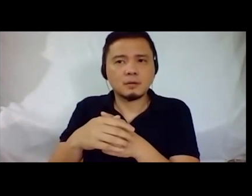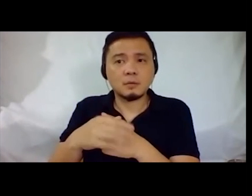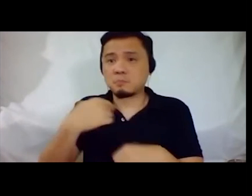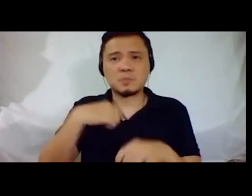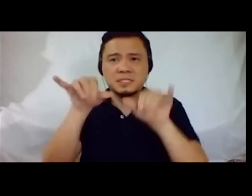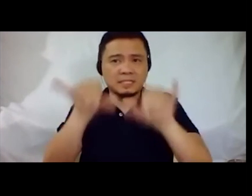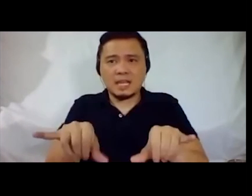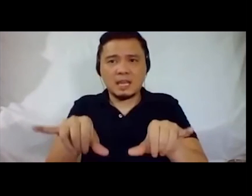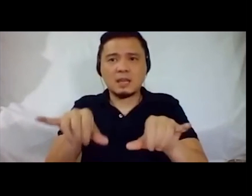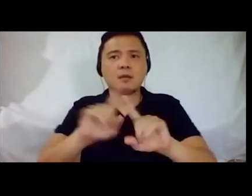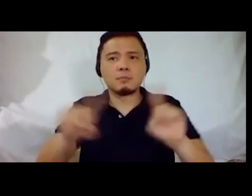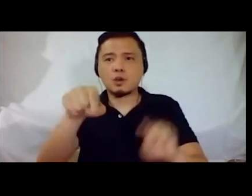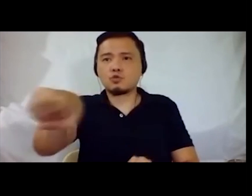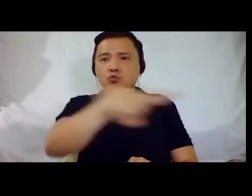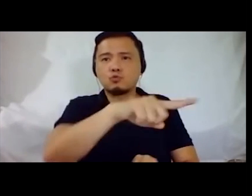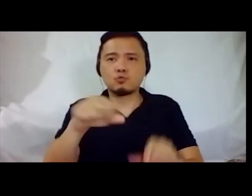online, but